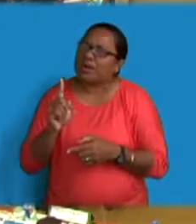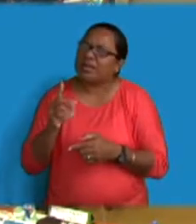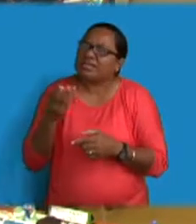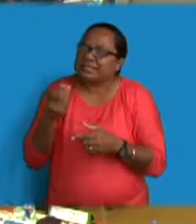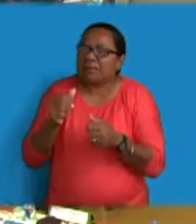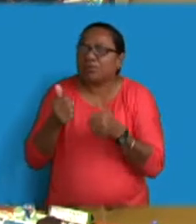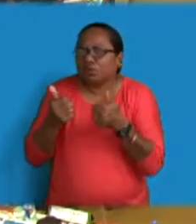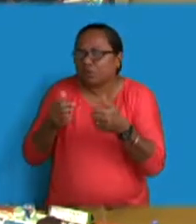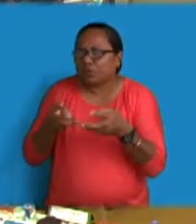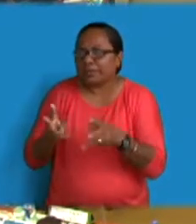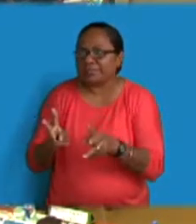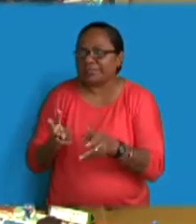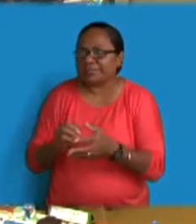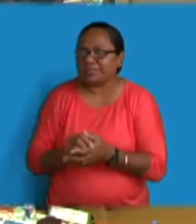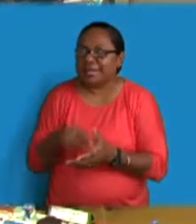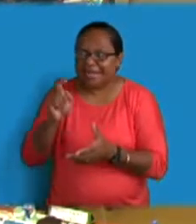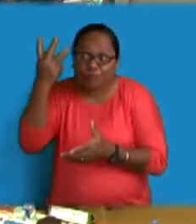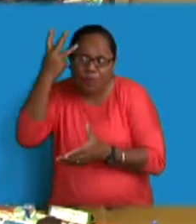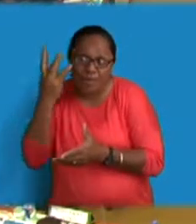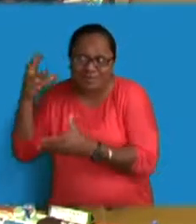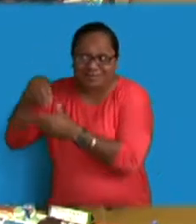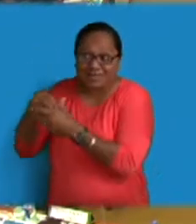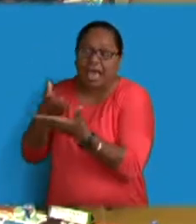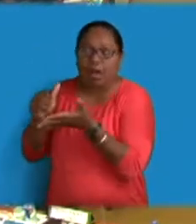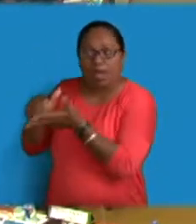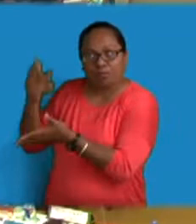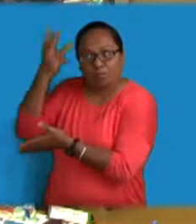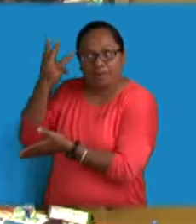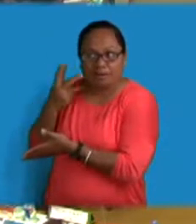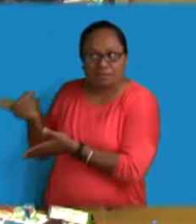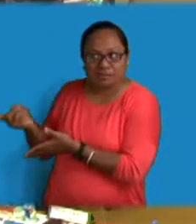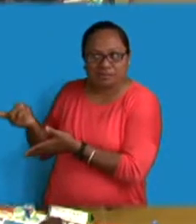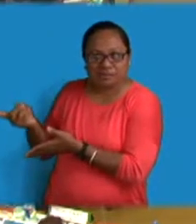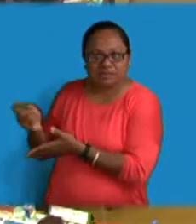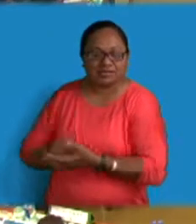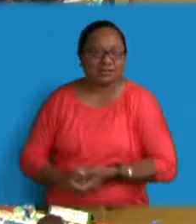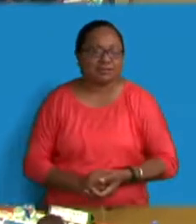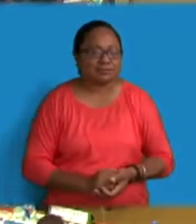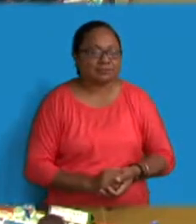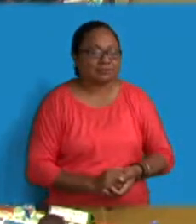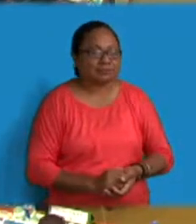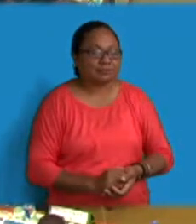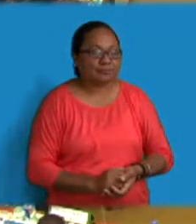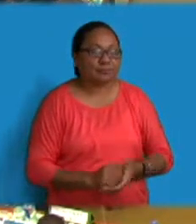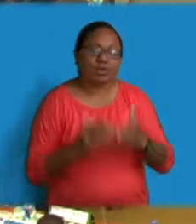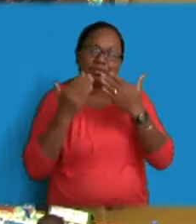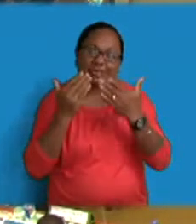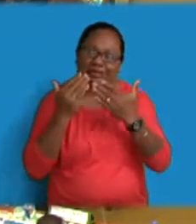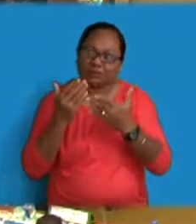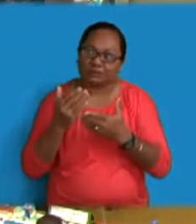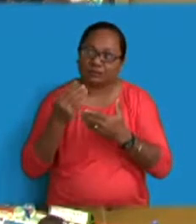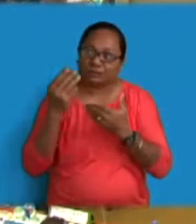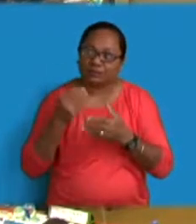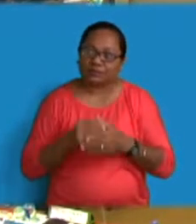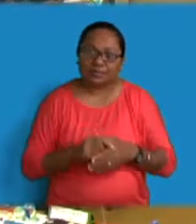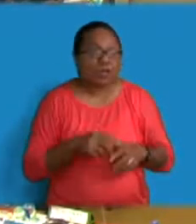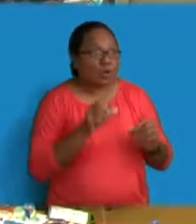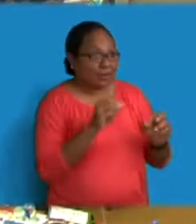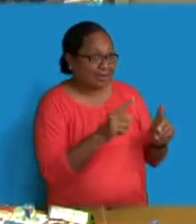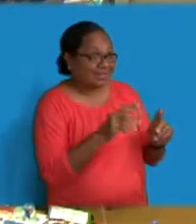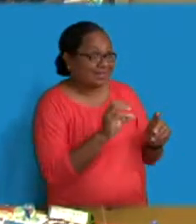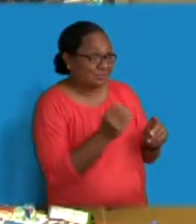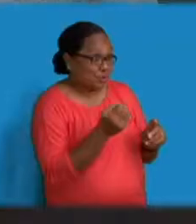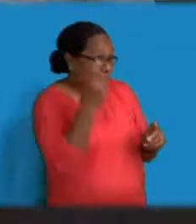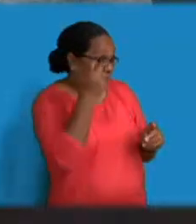women participating in the Expo? Thank you, Madam Speaker. Thank you, Honourable Minister. Benefits, Madam